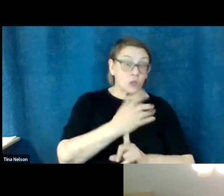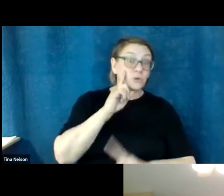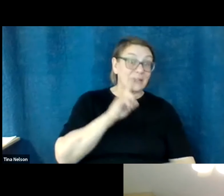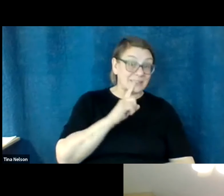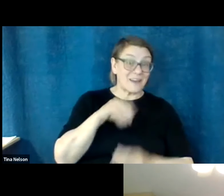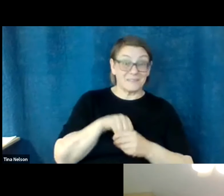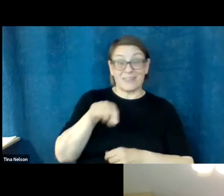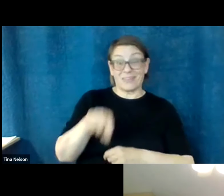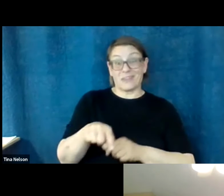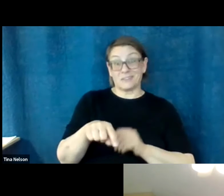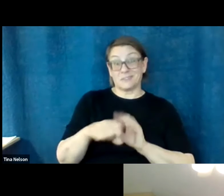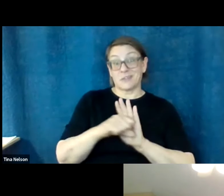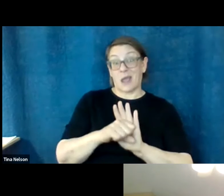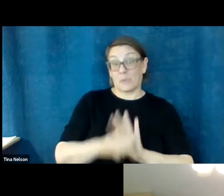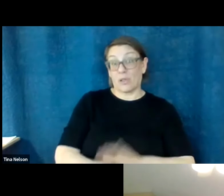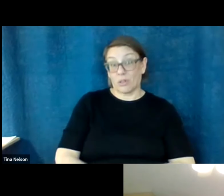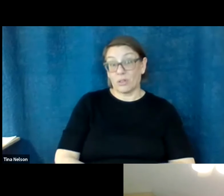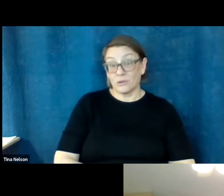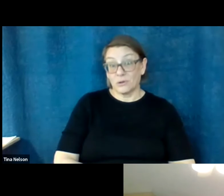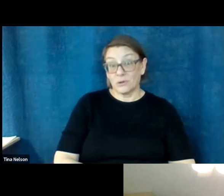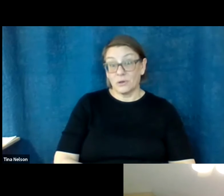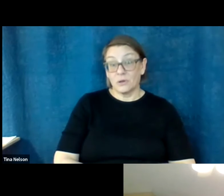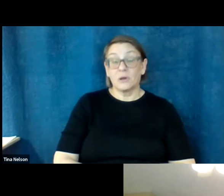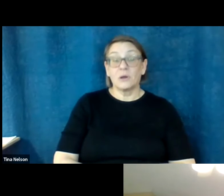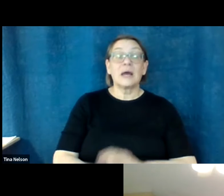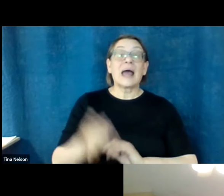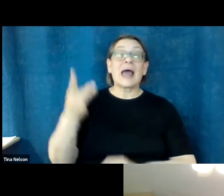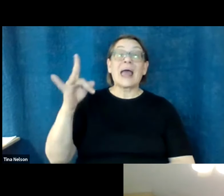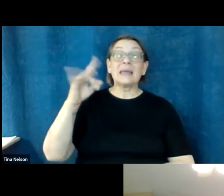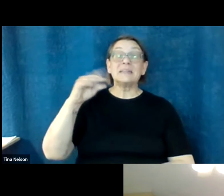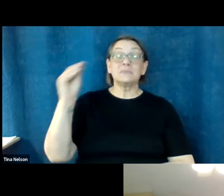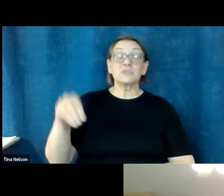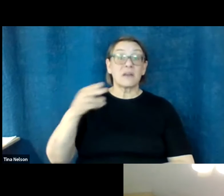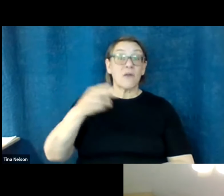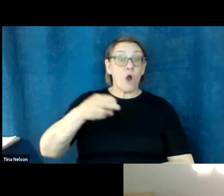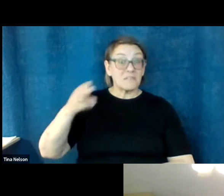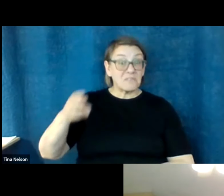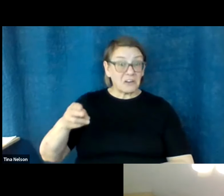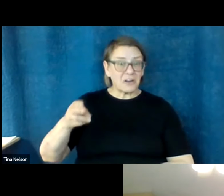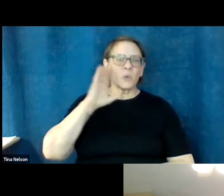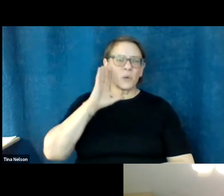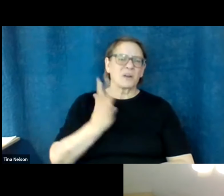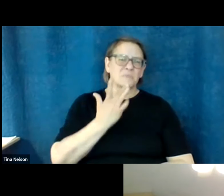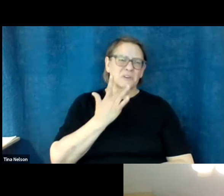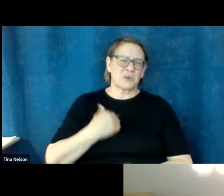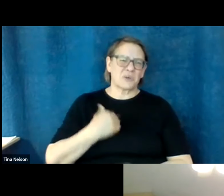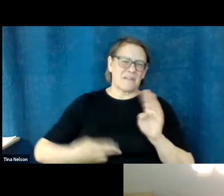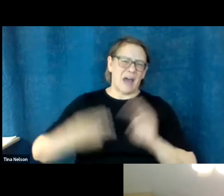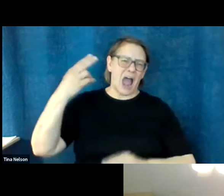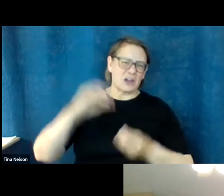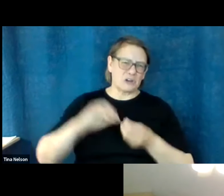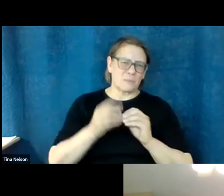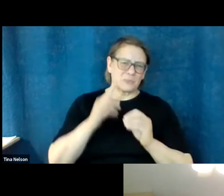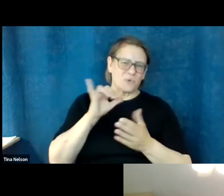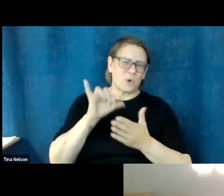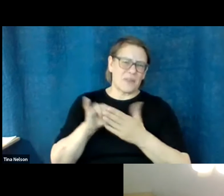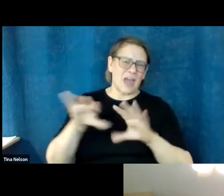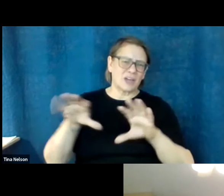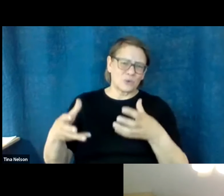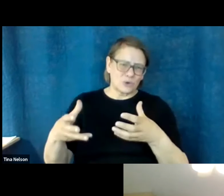particular sample. 18% hard of hearing, we would have liked to have seen those numbers much higher considering